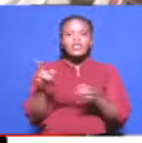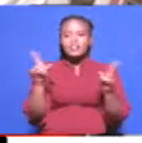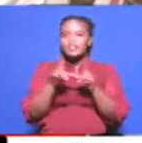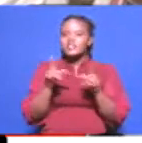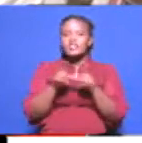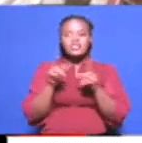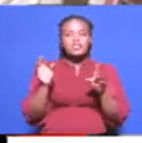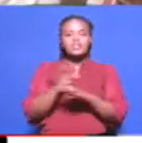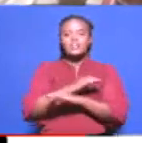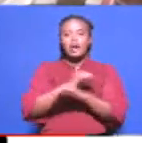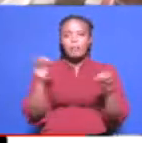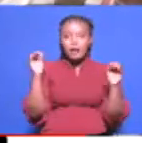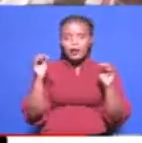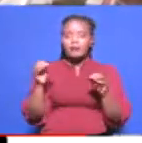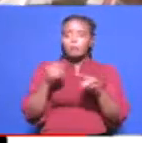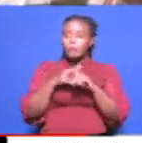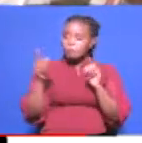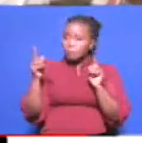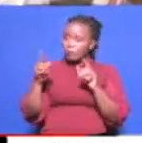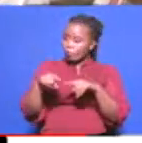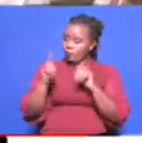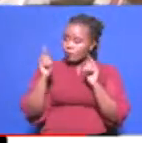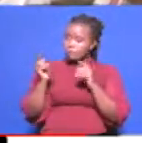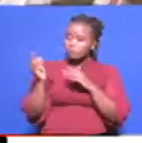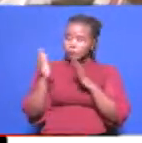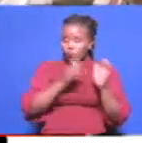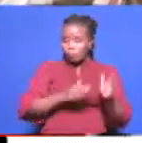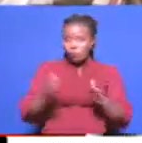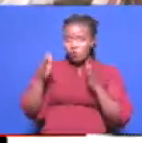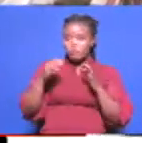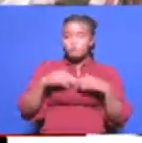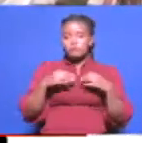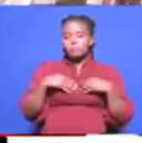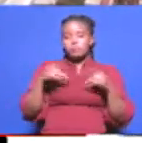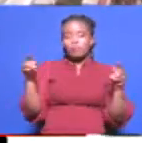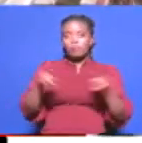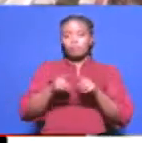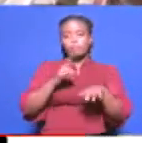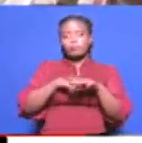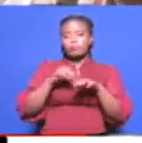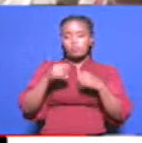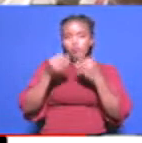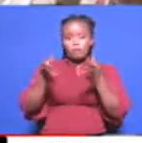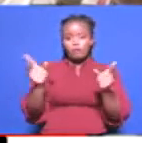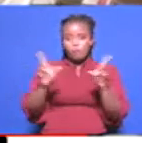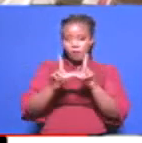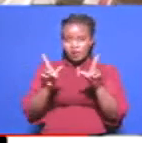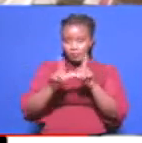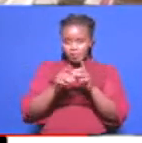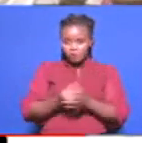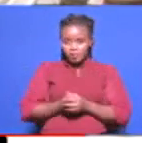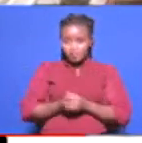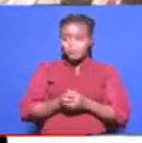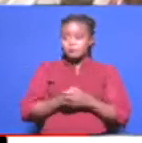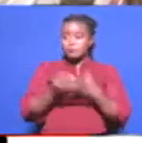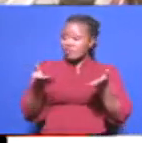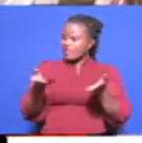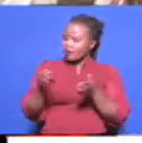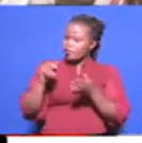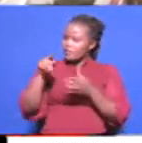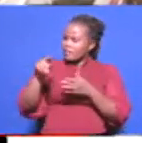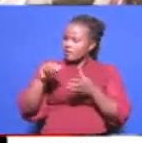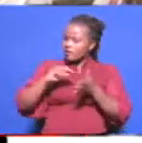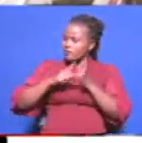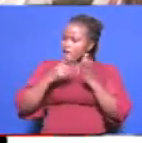alikuwa ni yeye, akapewa interim ticket akonayo. So kupewa interim ticket haina maana wewe